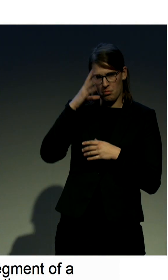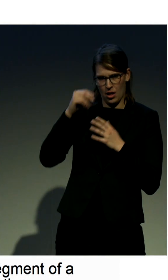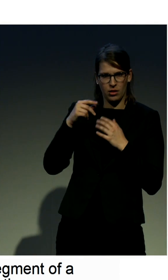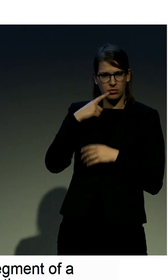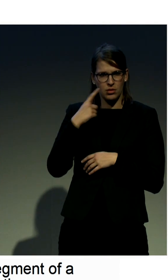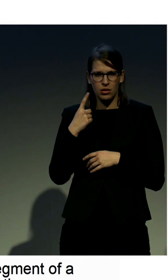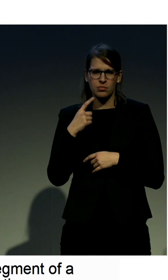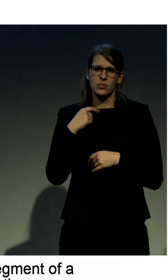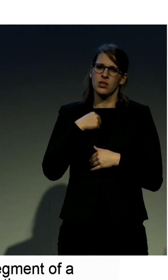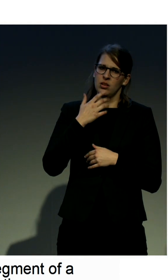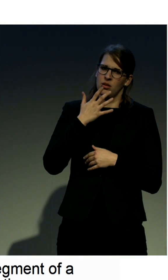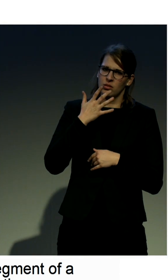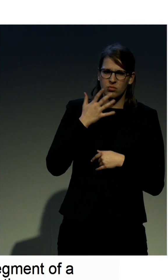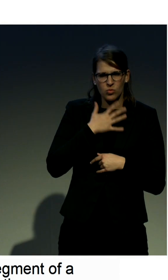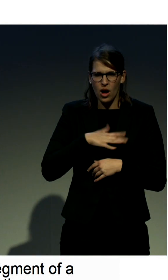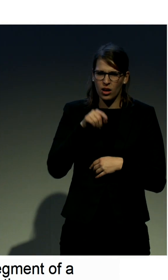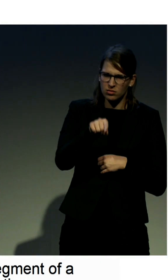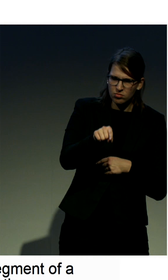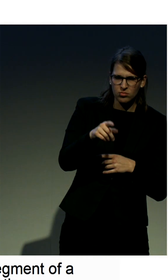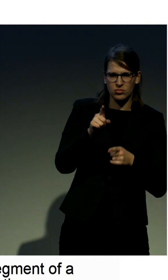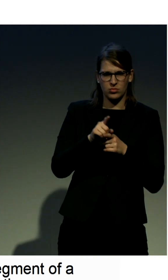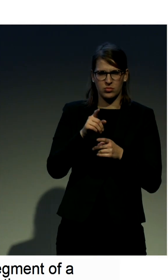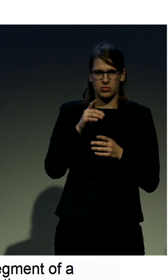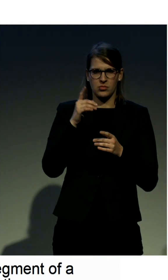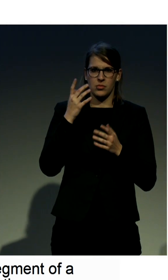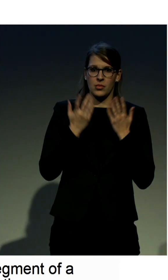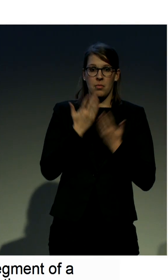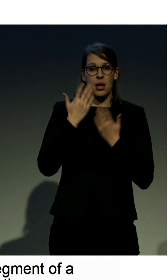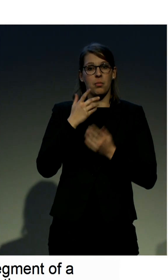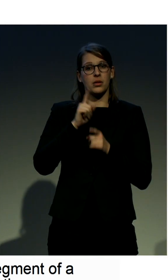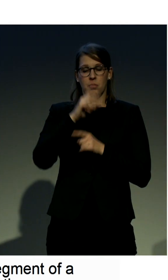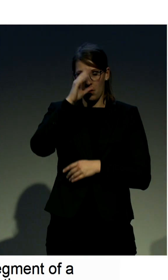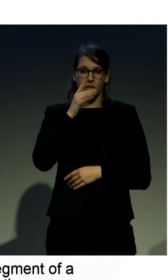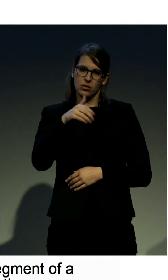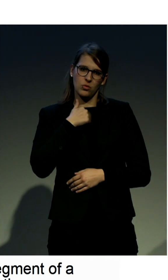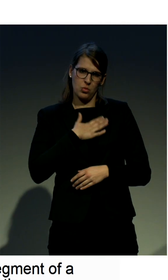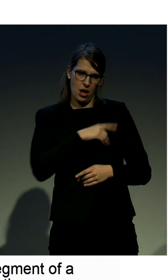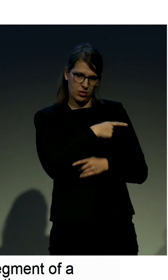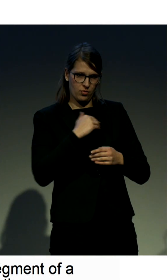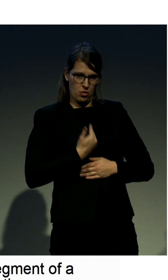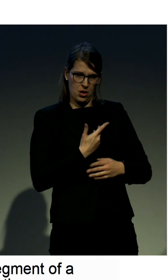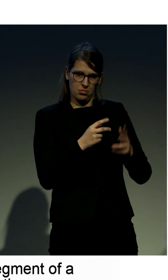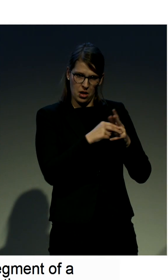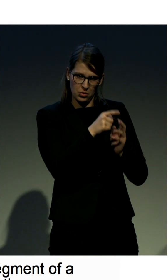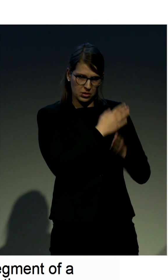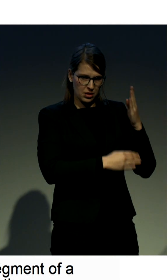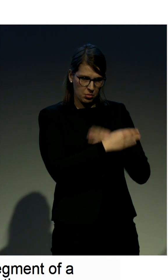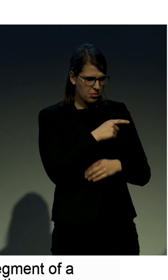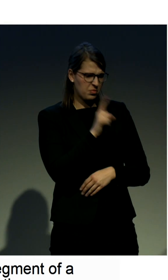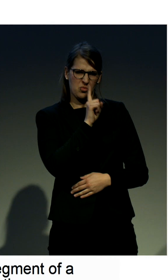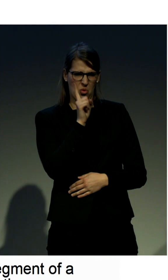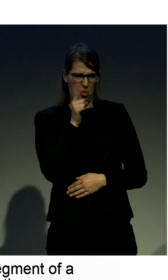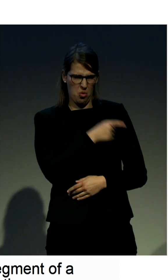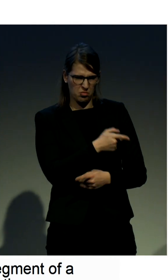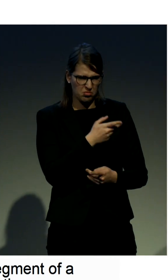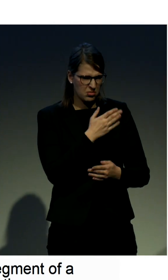If she had legs, it would be different. But she's in a wheelchair. For me, no, that's not acceptable. I can't